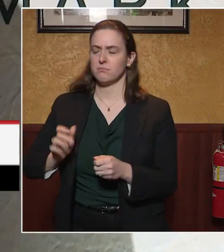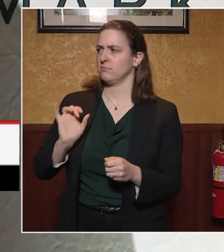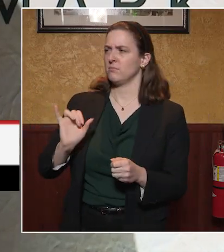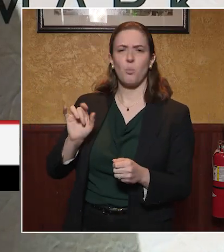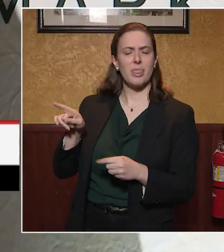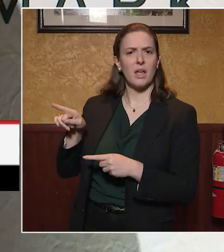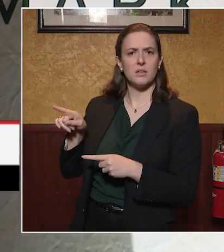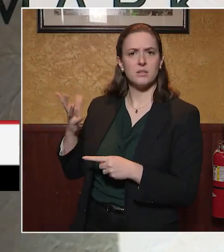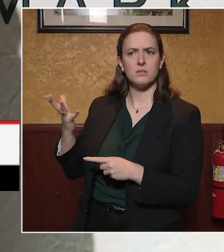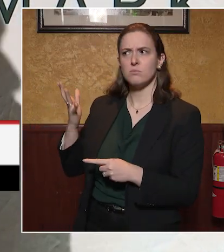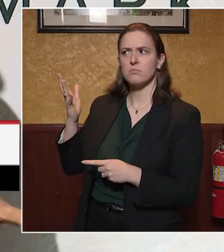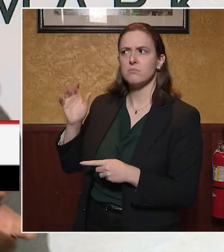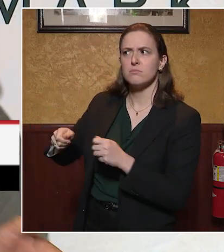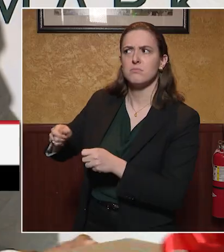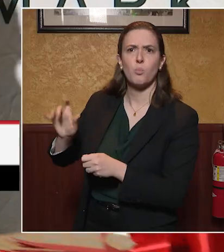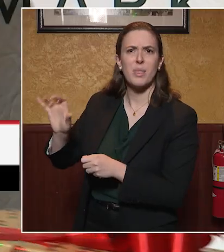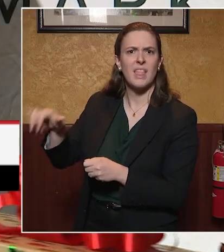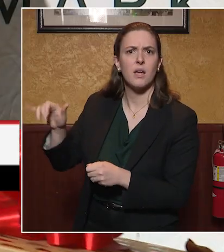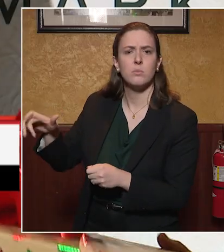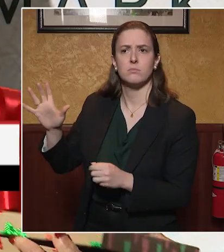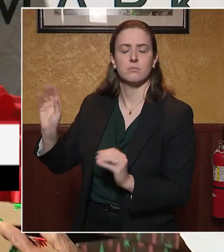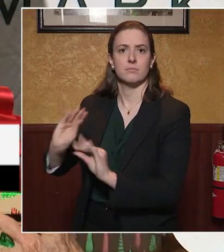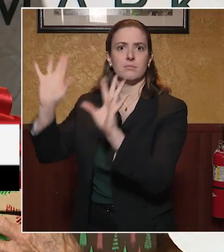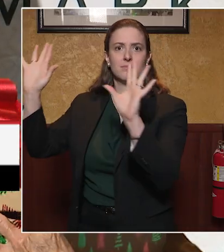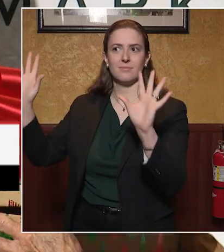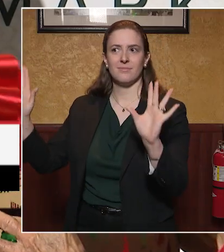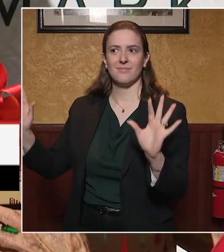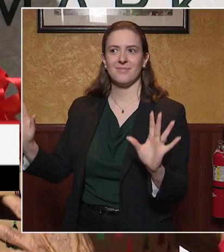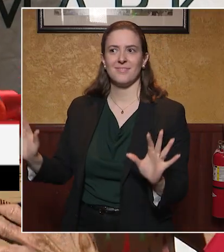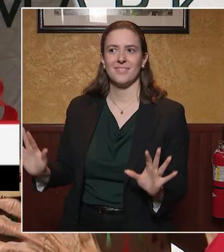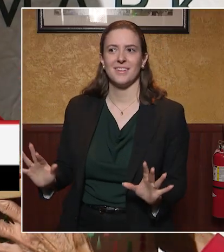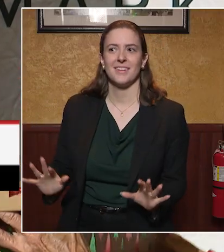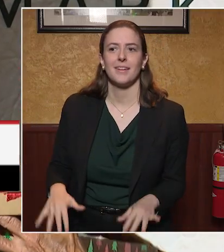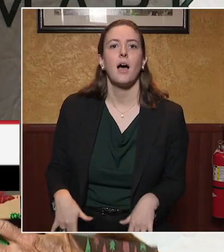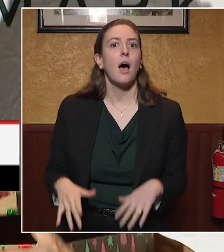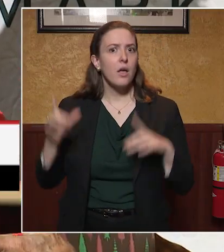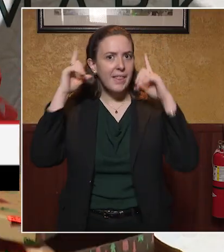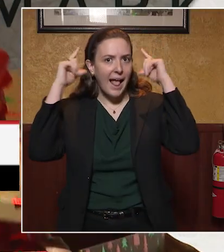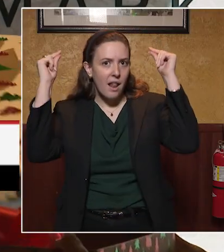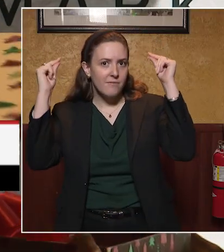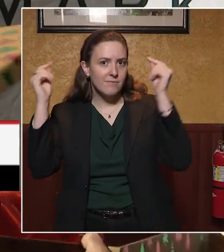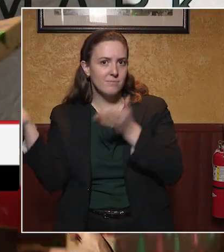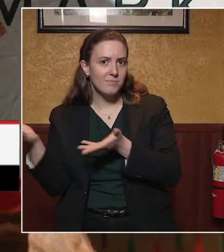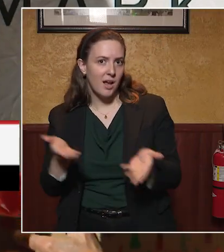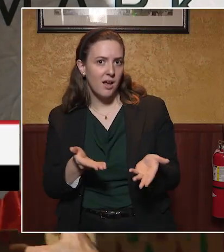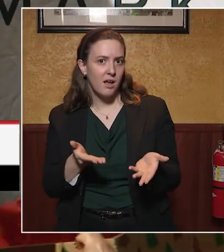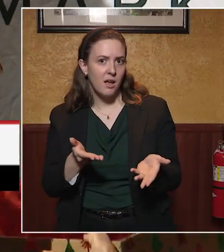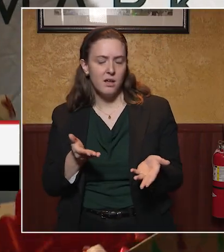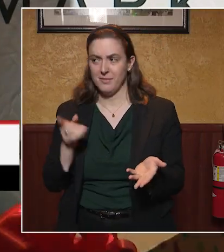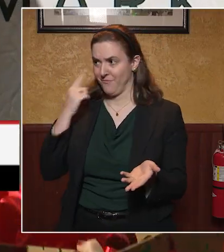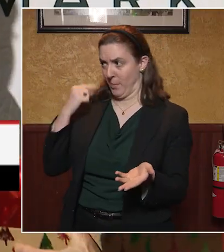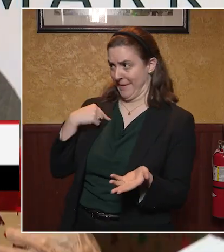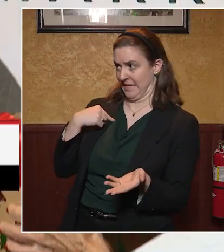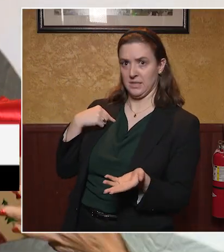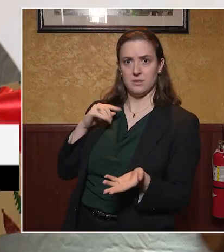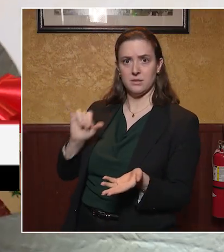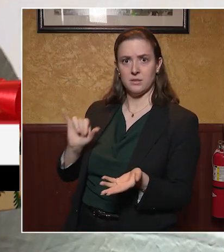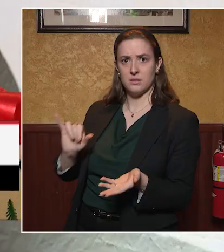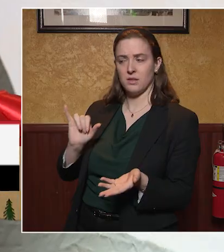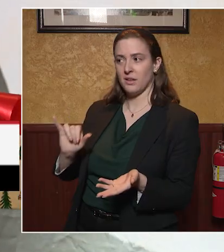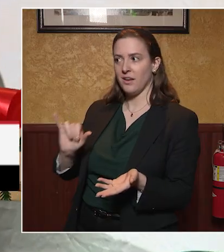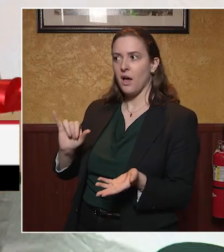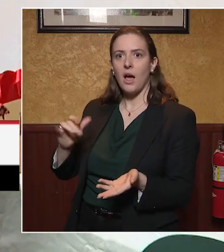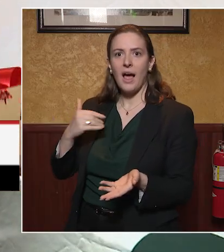that? What's going on there? What is it? Is this for me? What is? Whoa! We have some